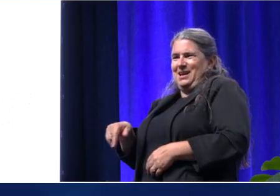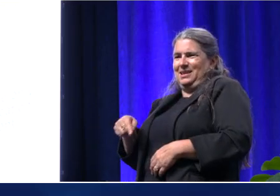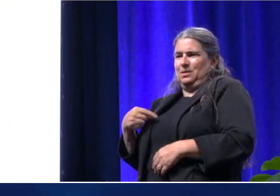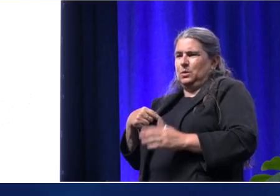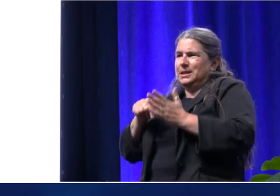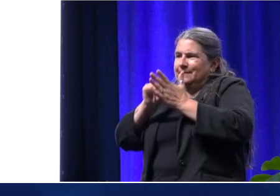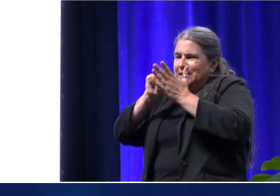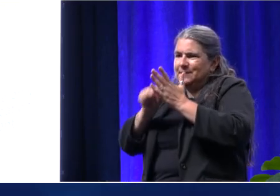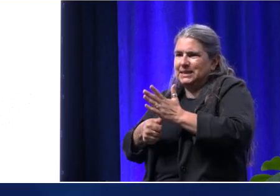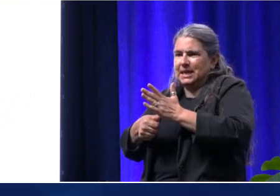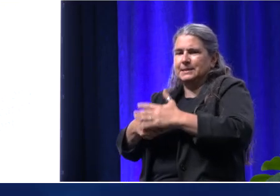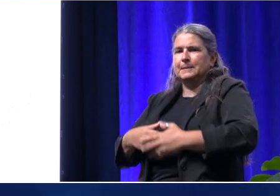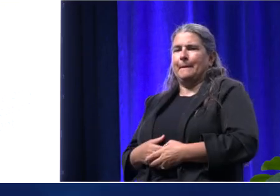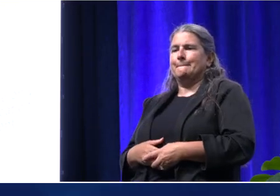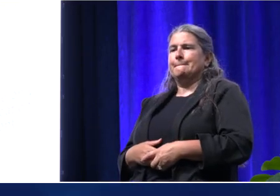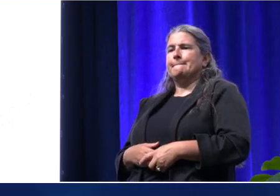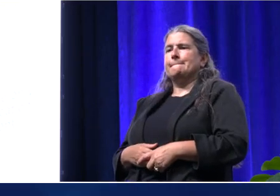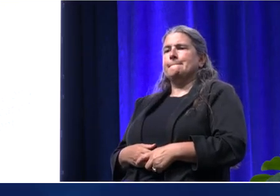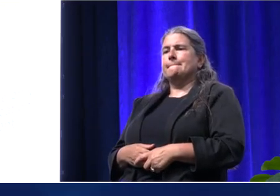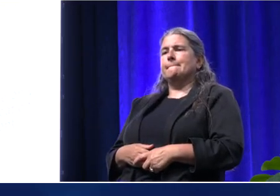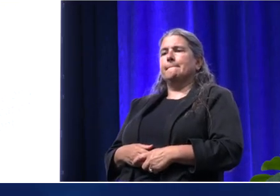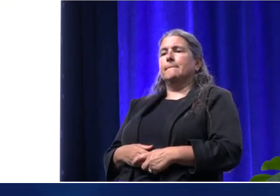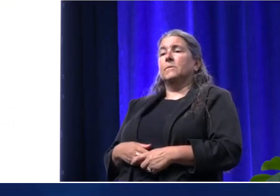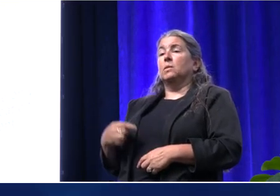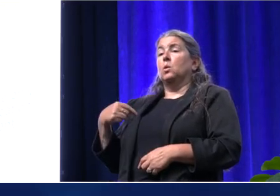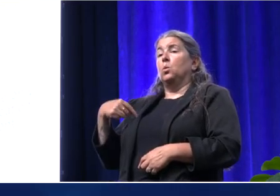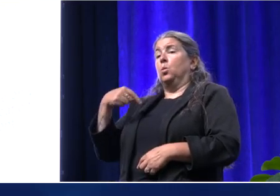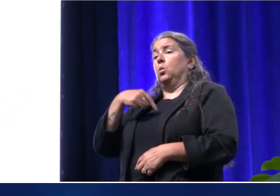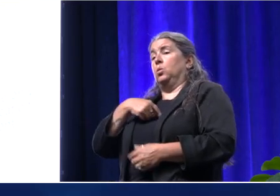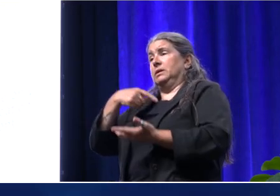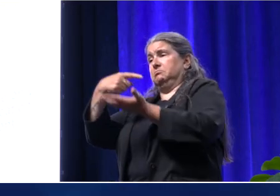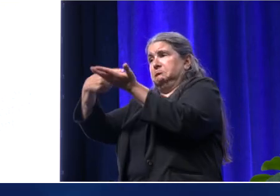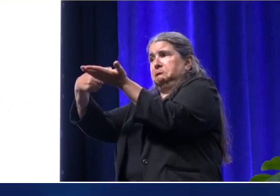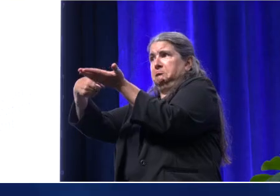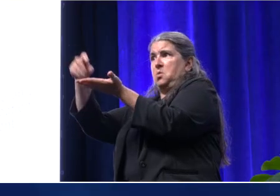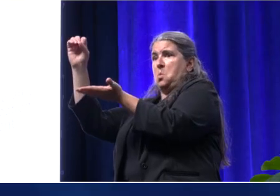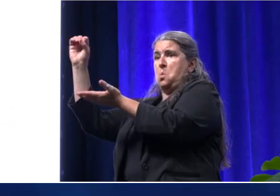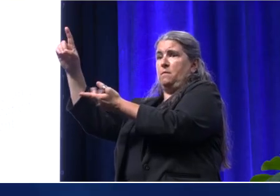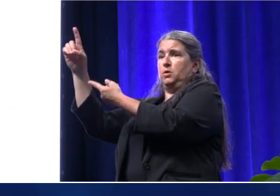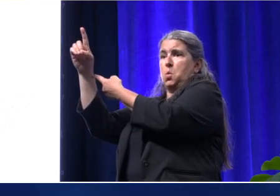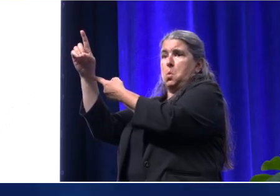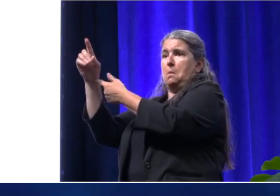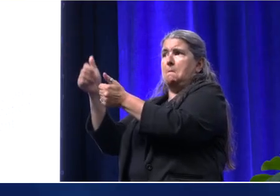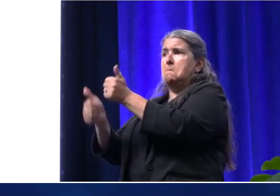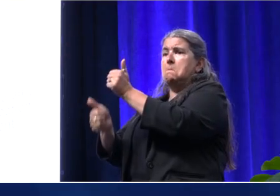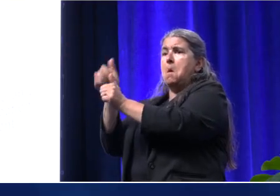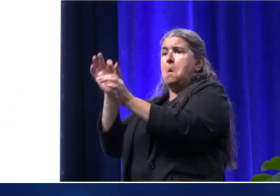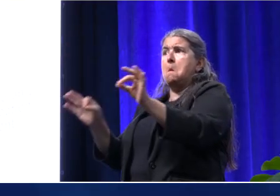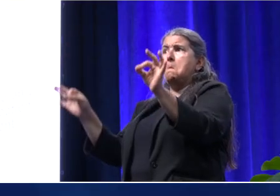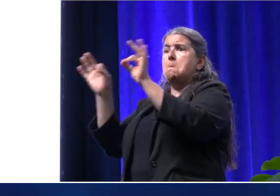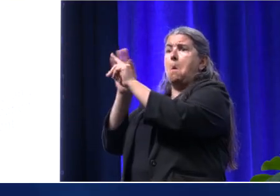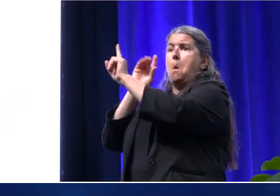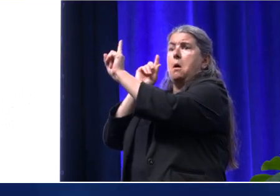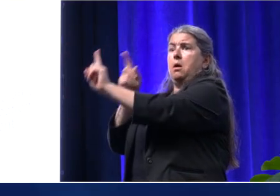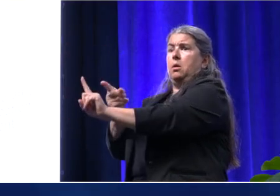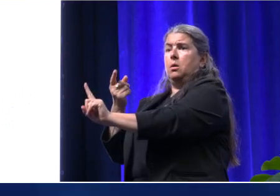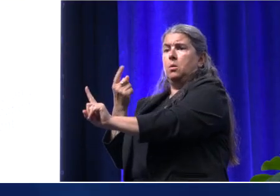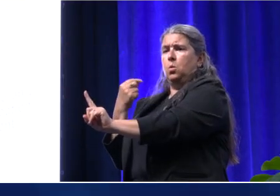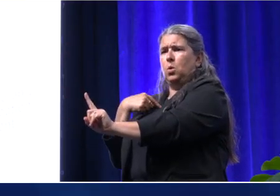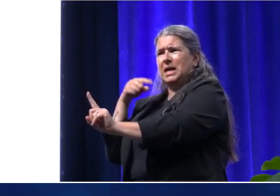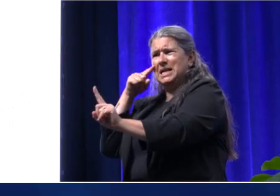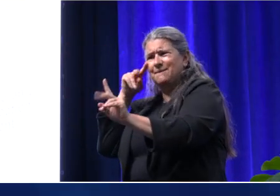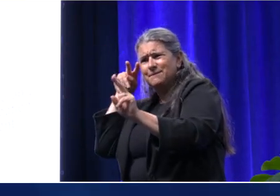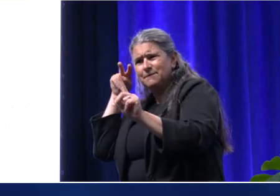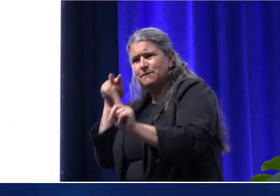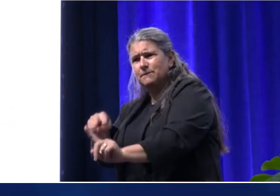here, is that although we talk about overdose as like the most important thing, that the metric we're all fixated on, there